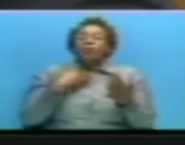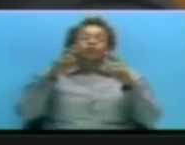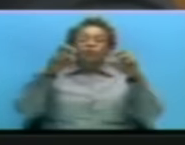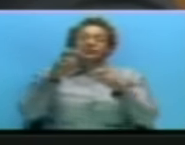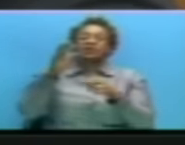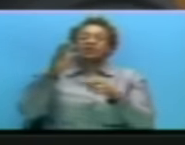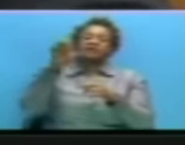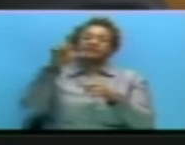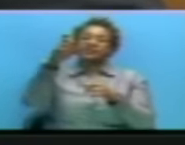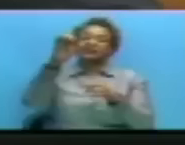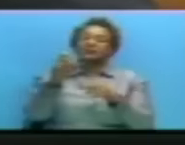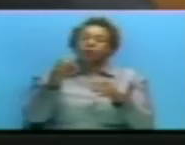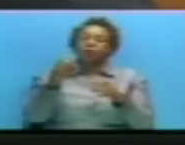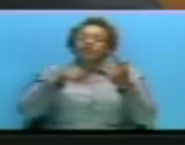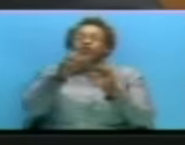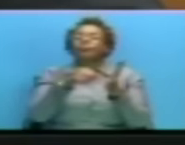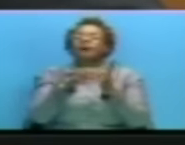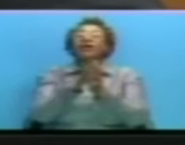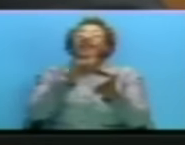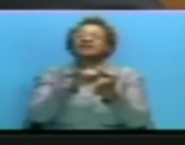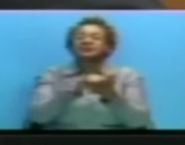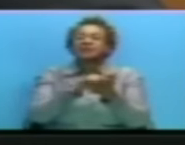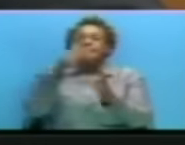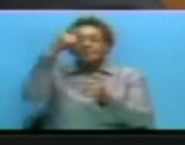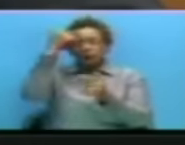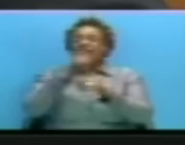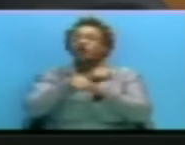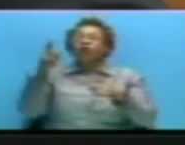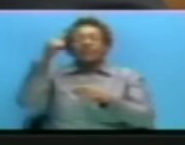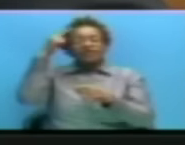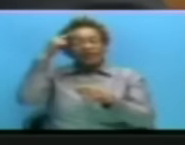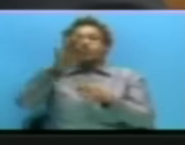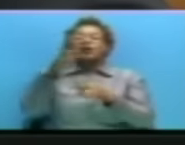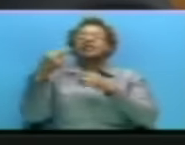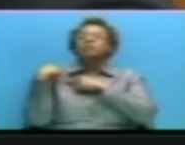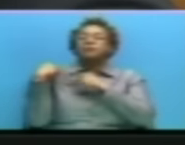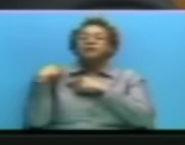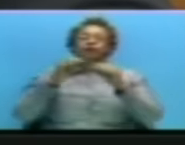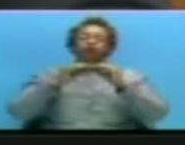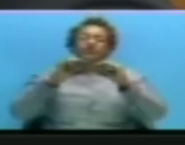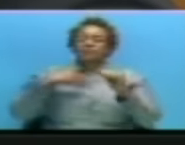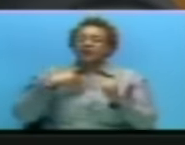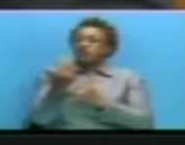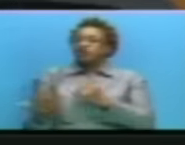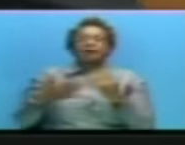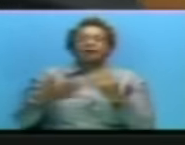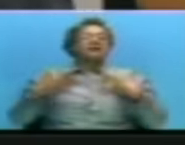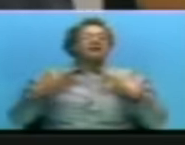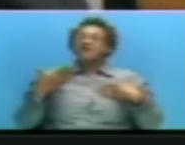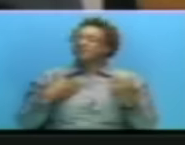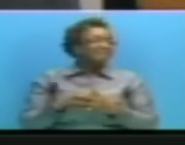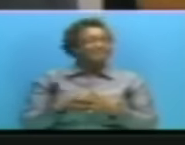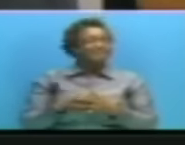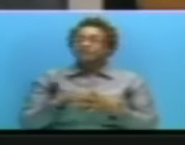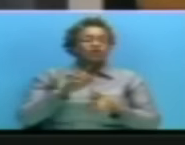watch, what is your problem with that? Because I don't think it is your responsibility to teach my children morals.